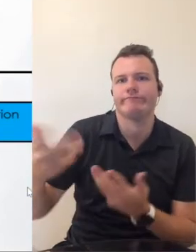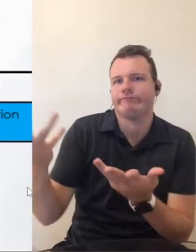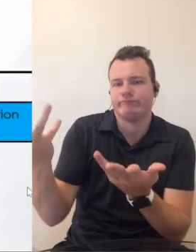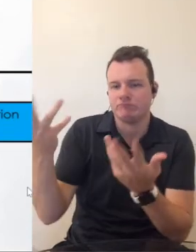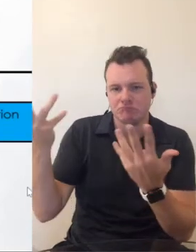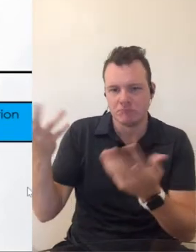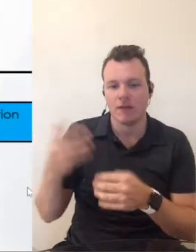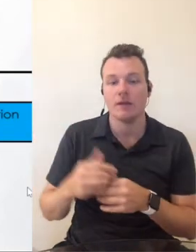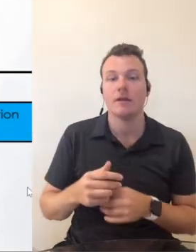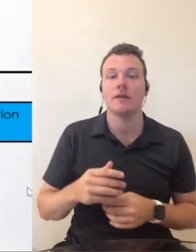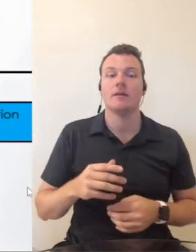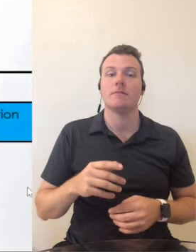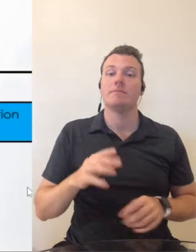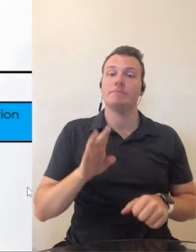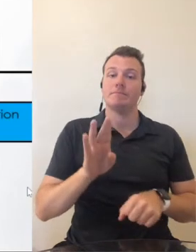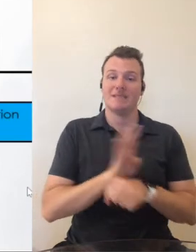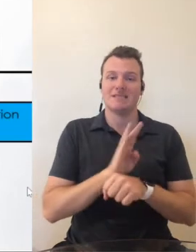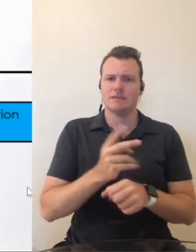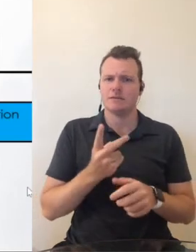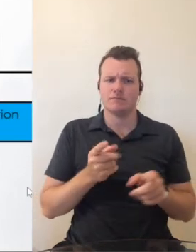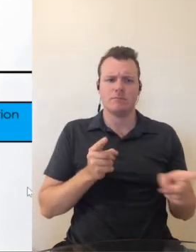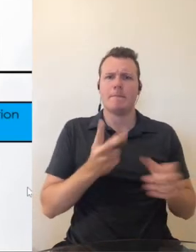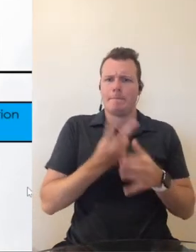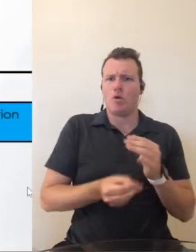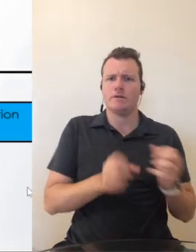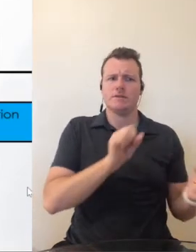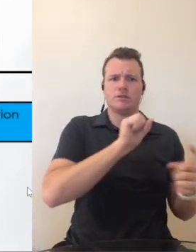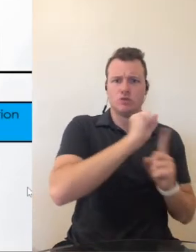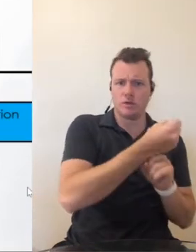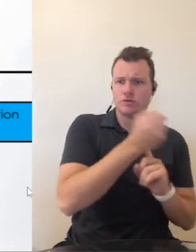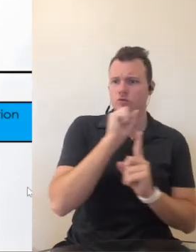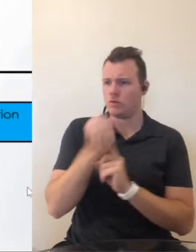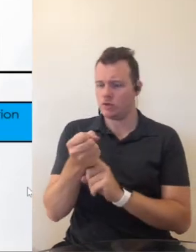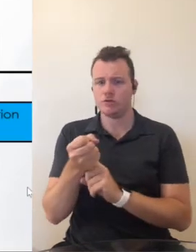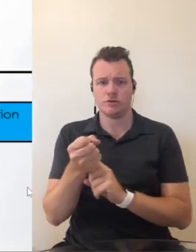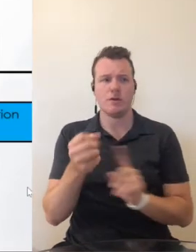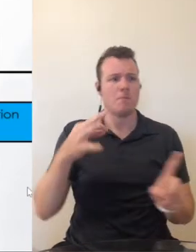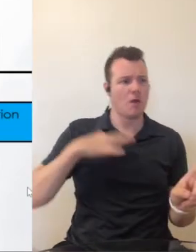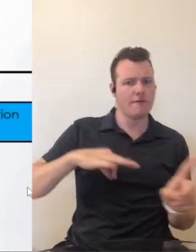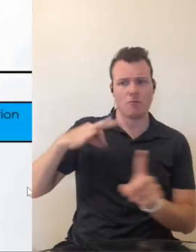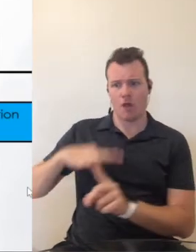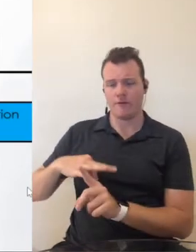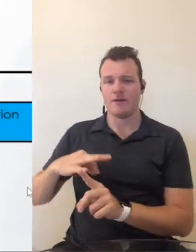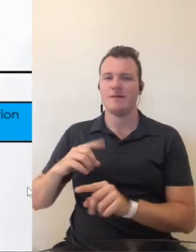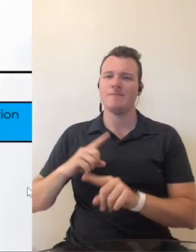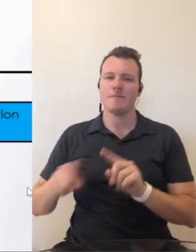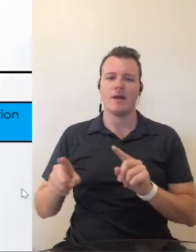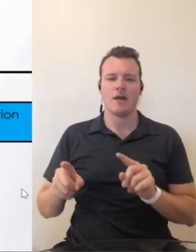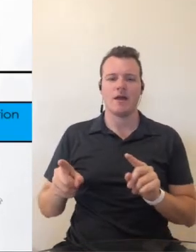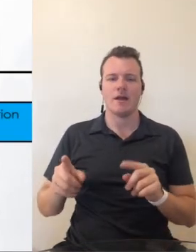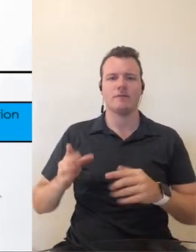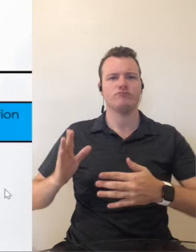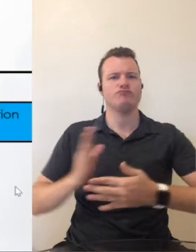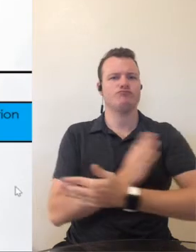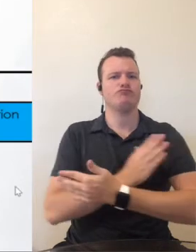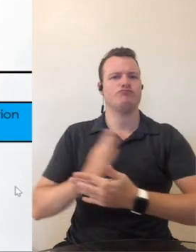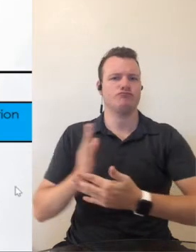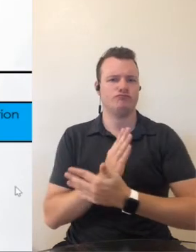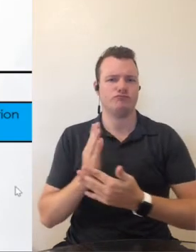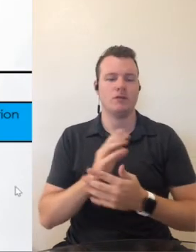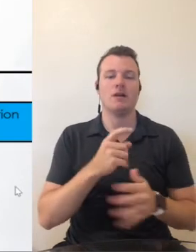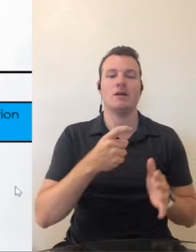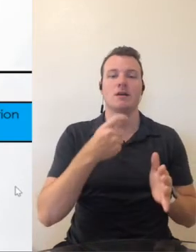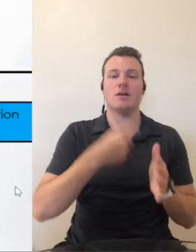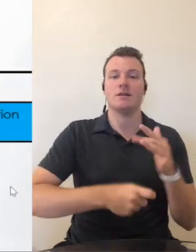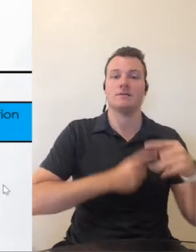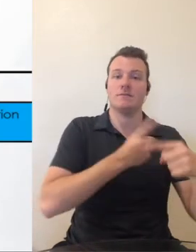although the practice is making money on both sides, one is a little more unilateral than the other one, okay? So cost plus is a little more